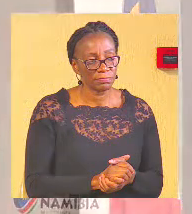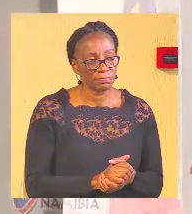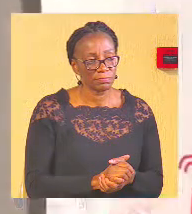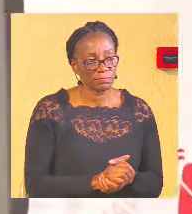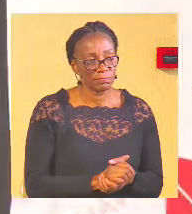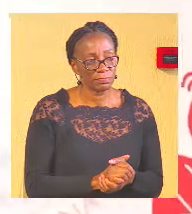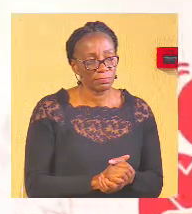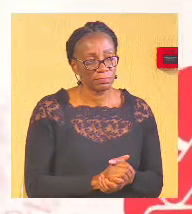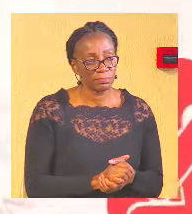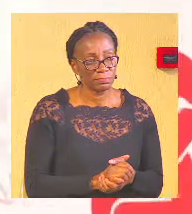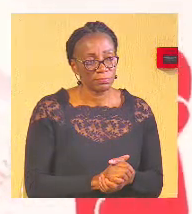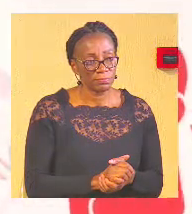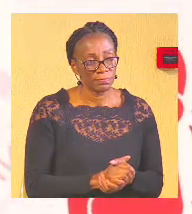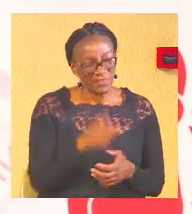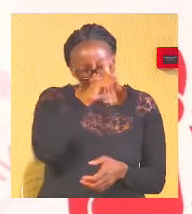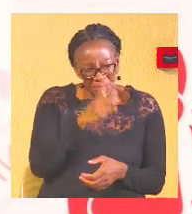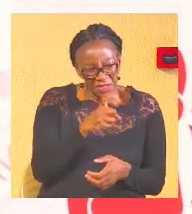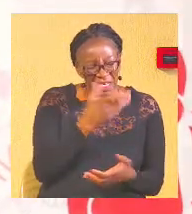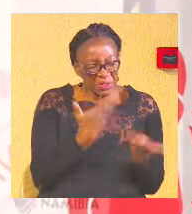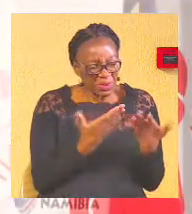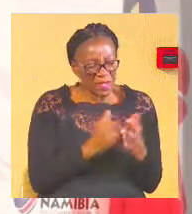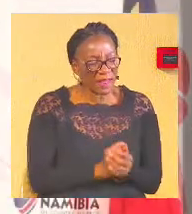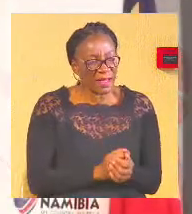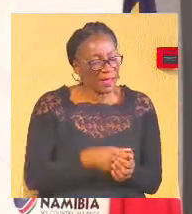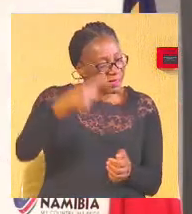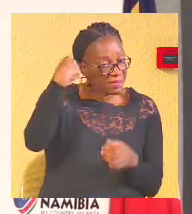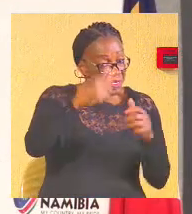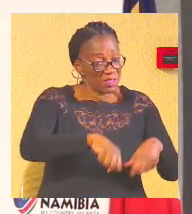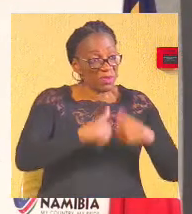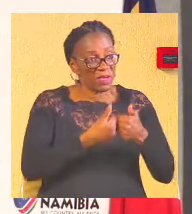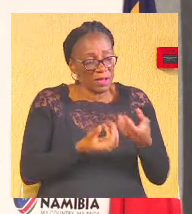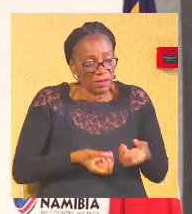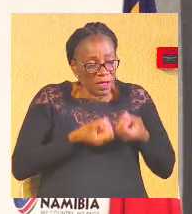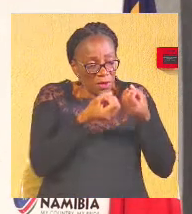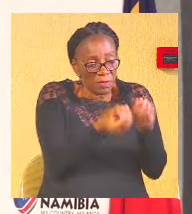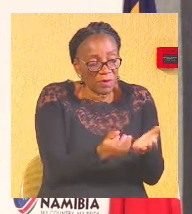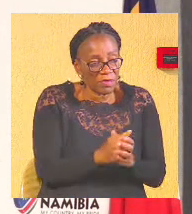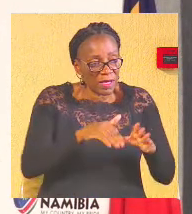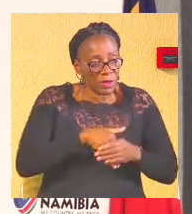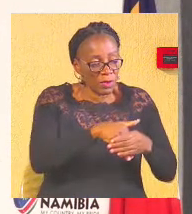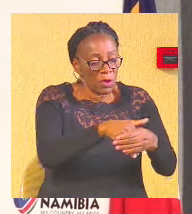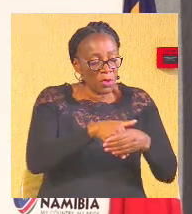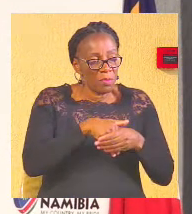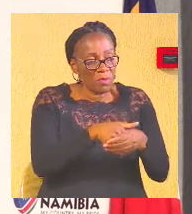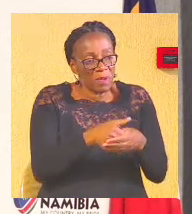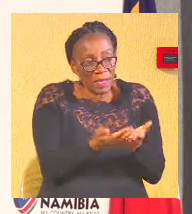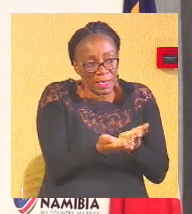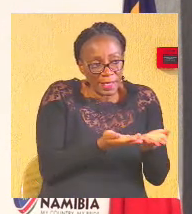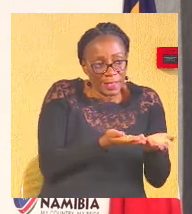the ministry okay, you can just continue. would be able to provide mobile services due to the fact